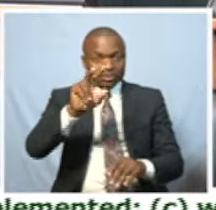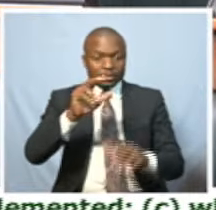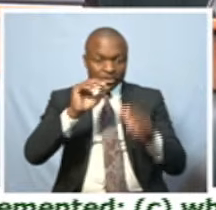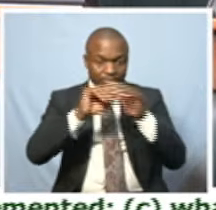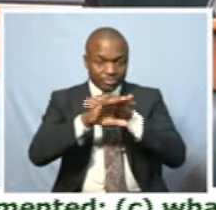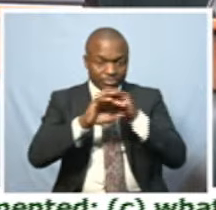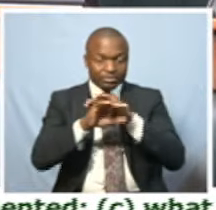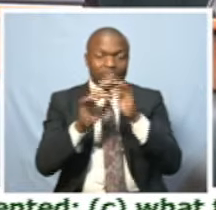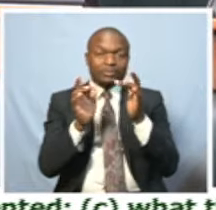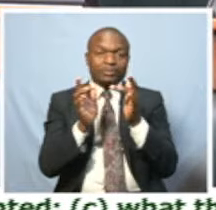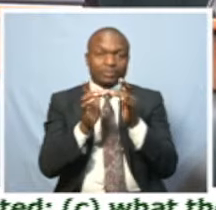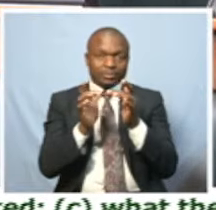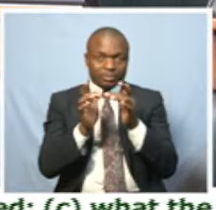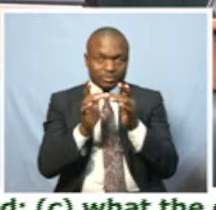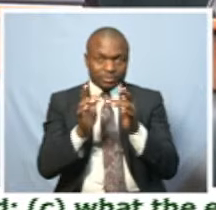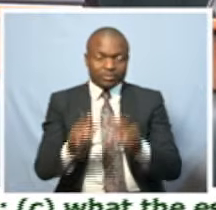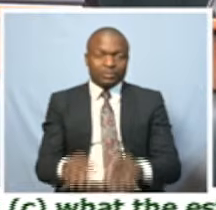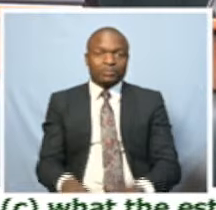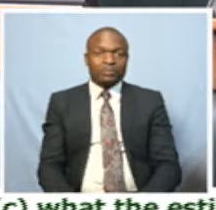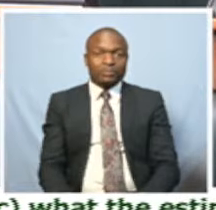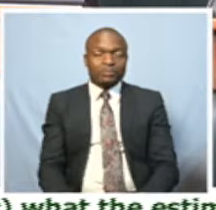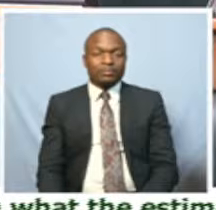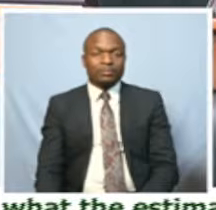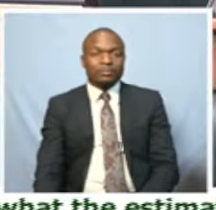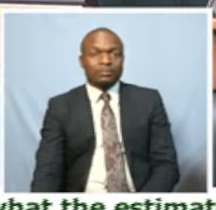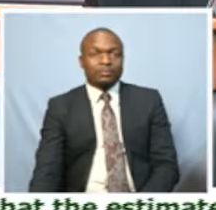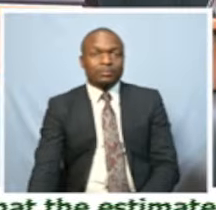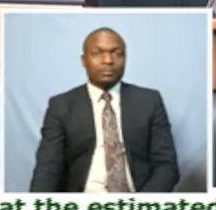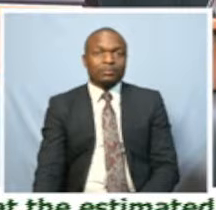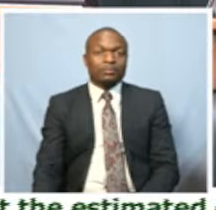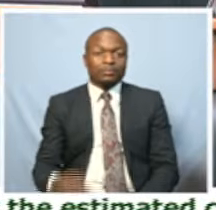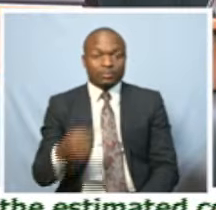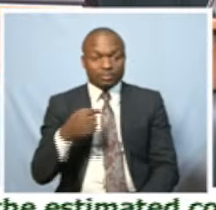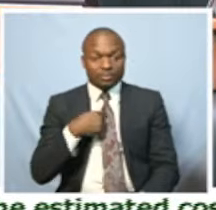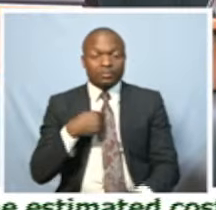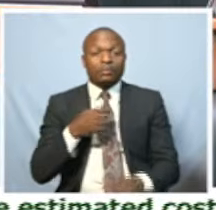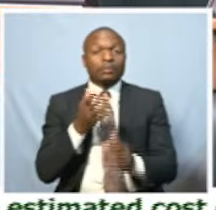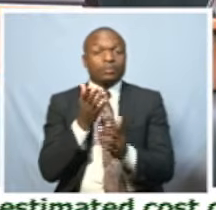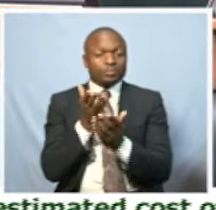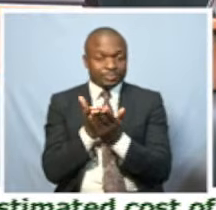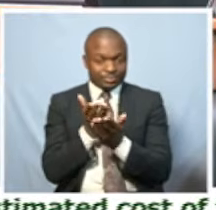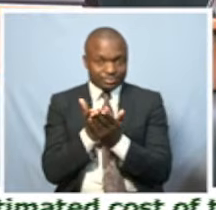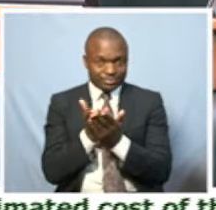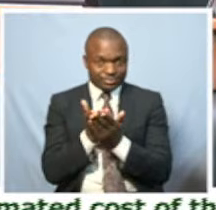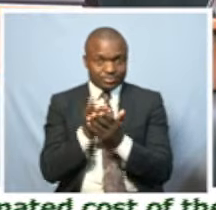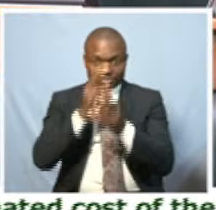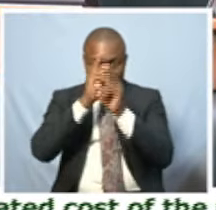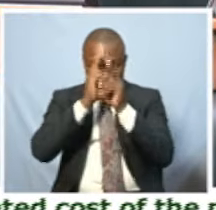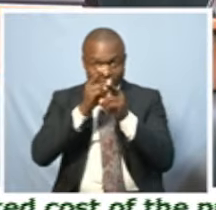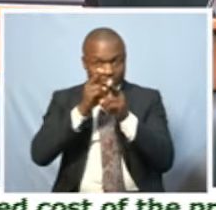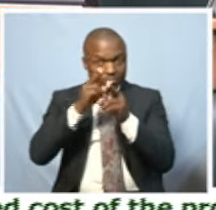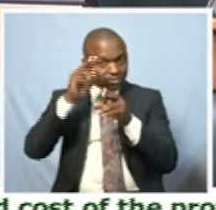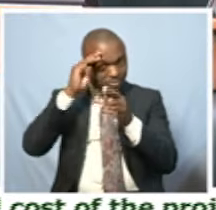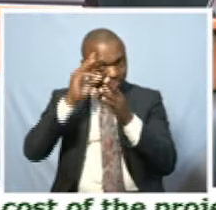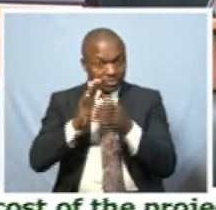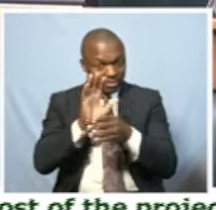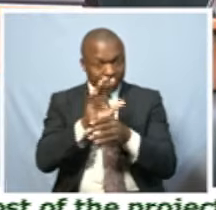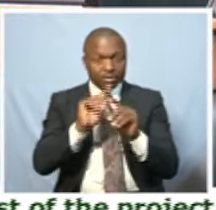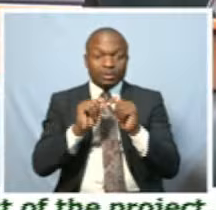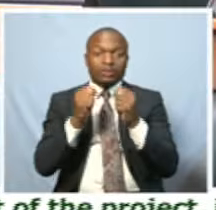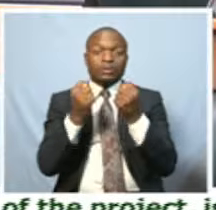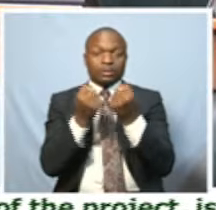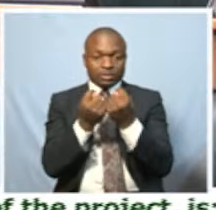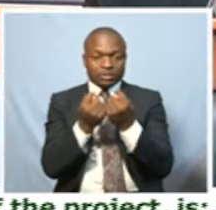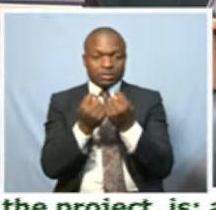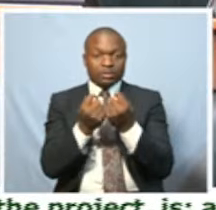So I still request that, Honorable Minister, your team gets